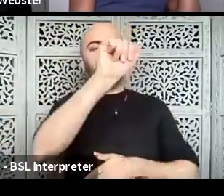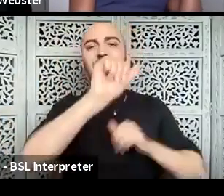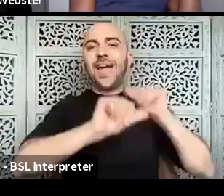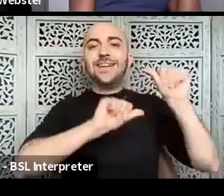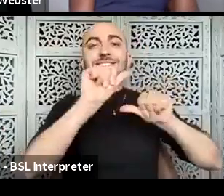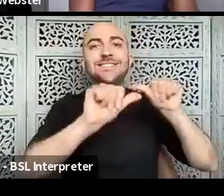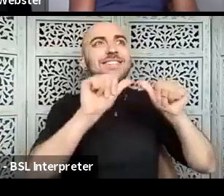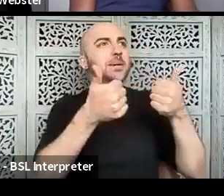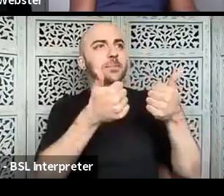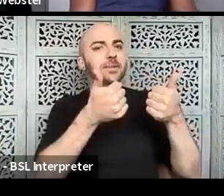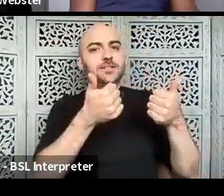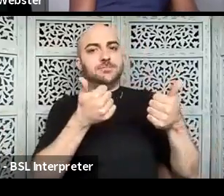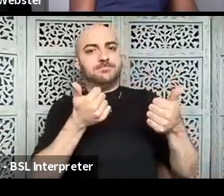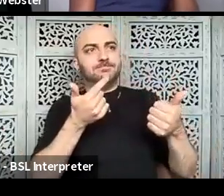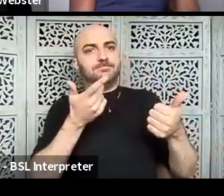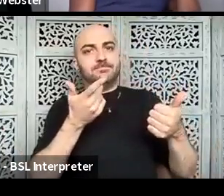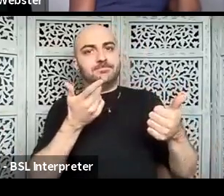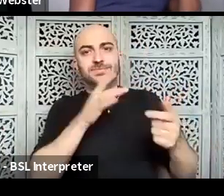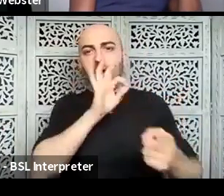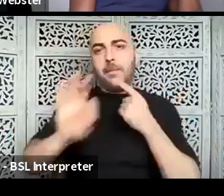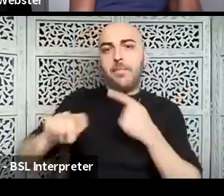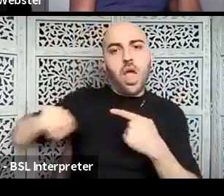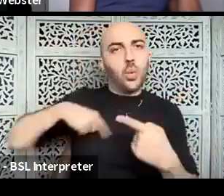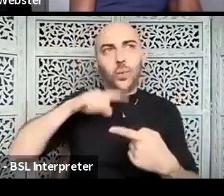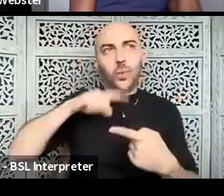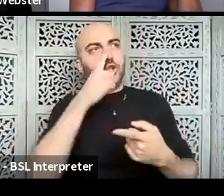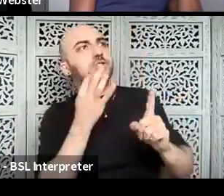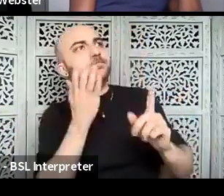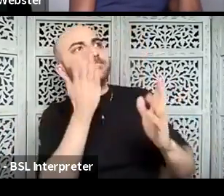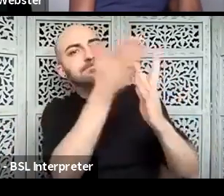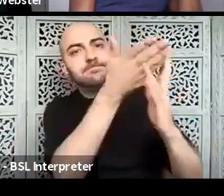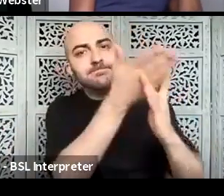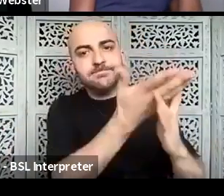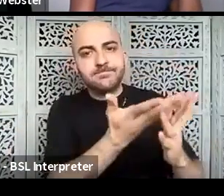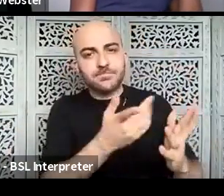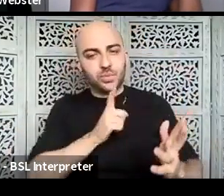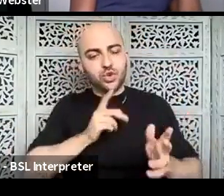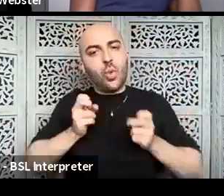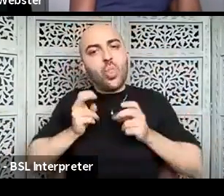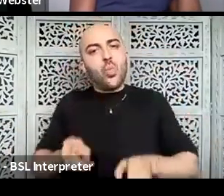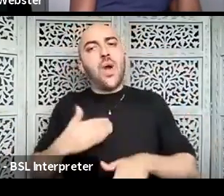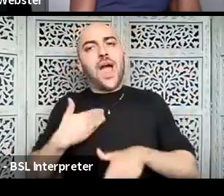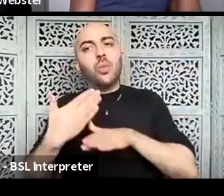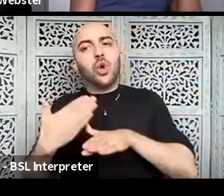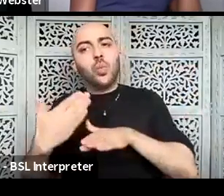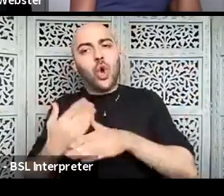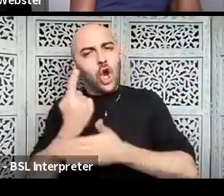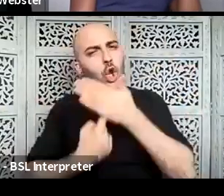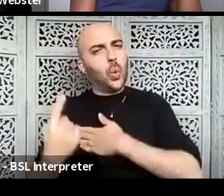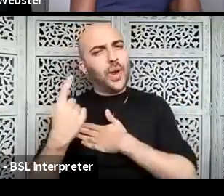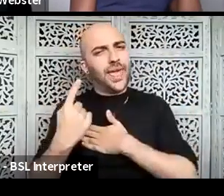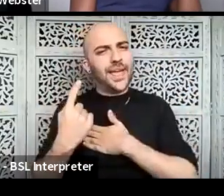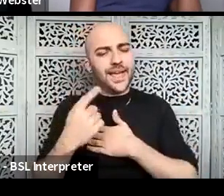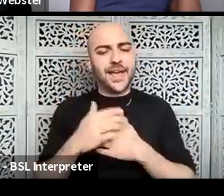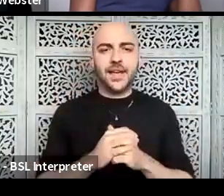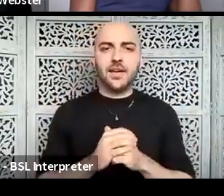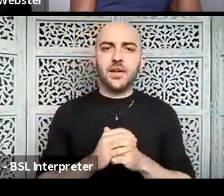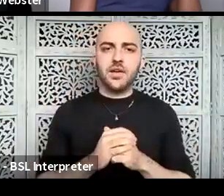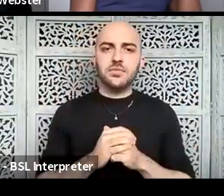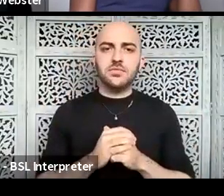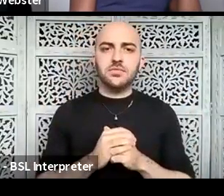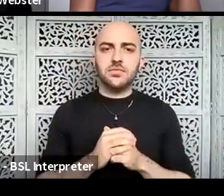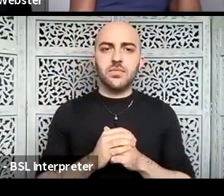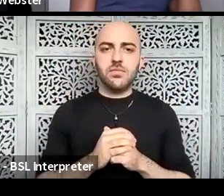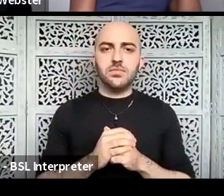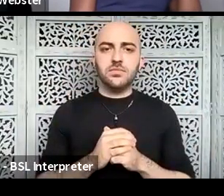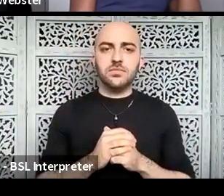applicable because of the way that we work in this industry, which is sort of unique. So that was difficult, and I wanted to